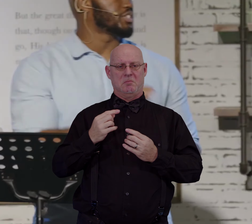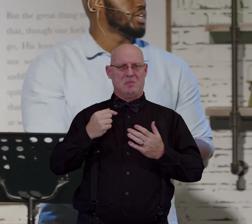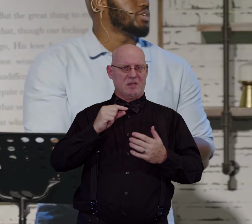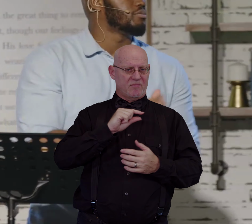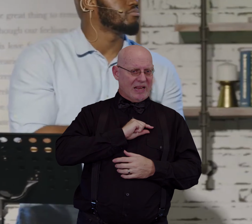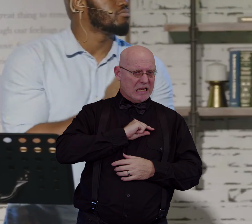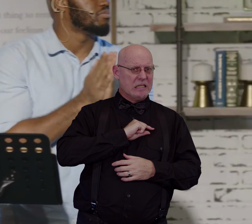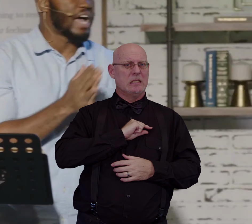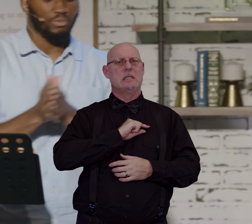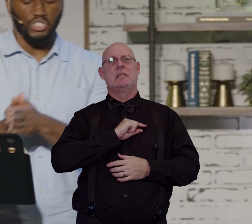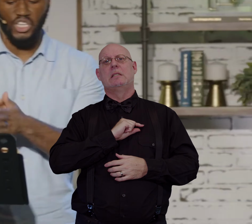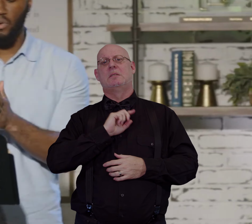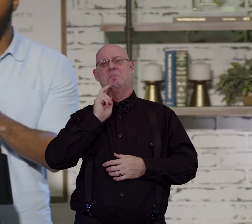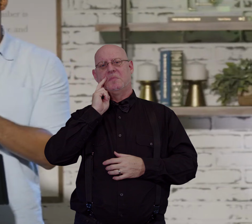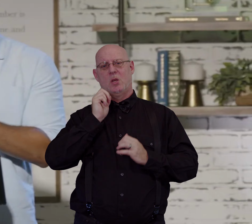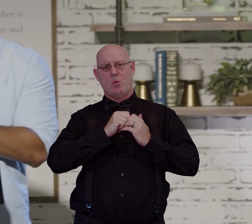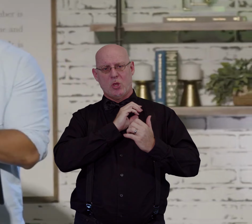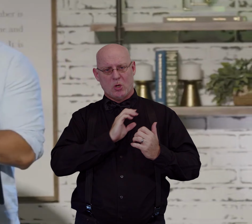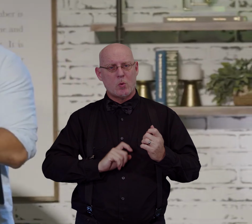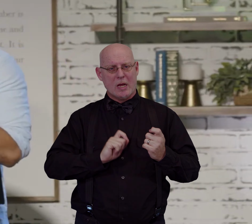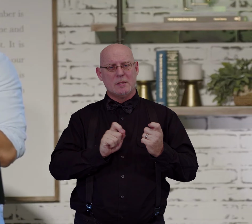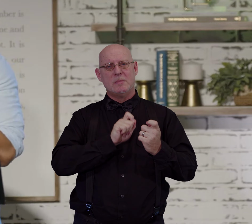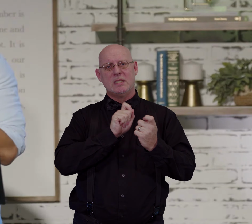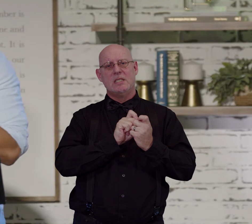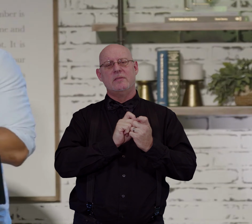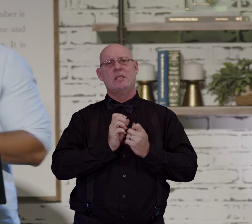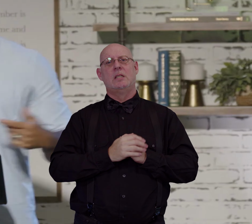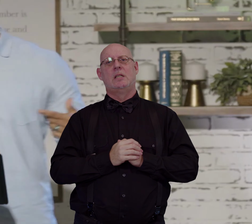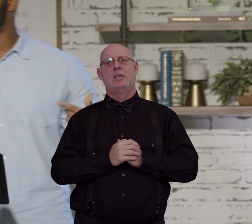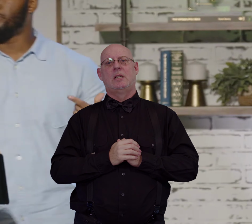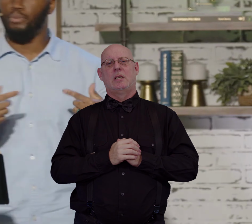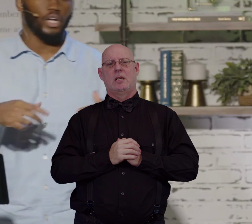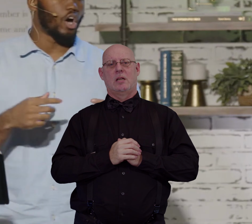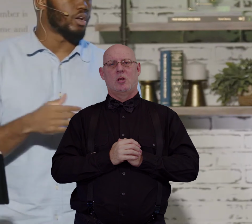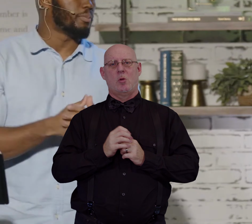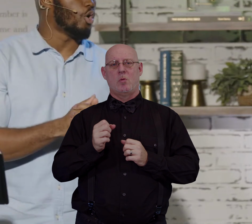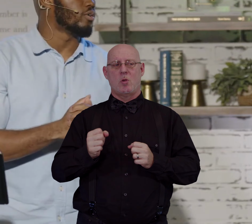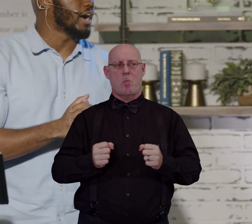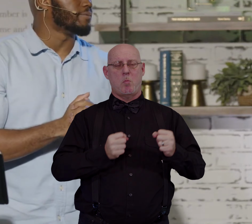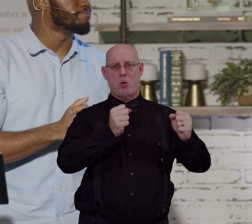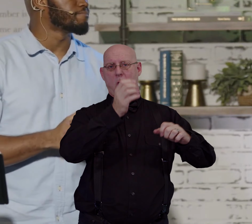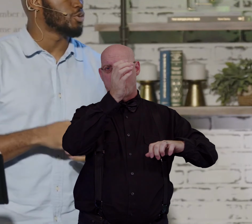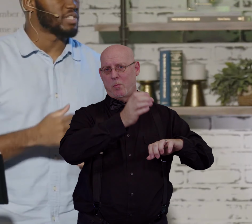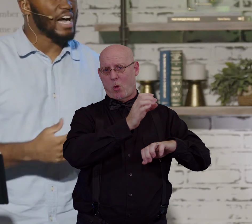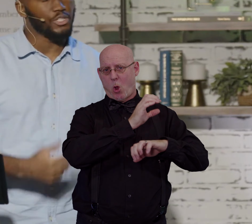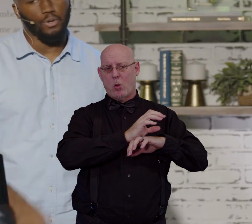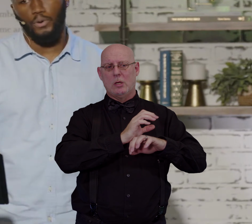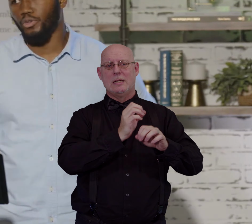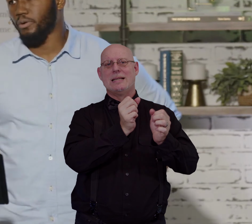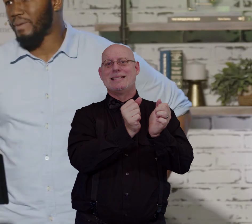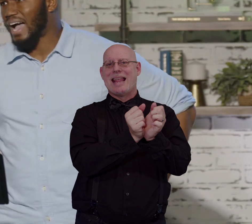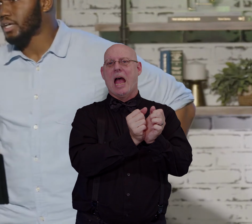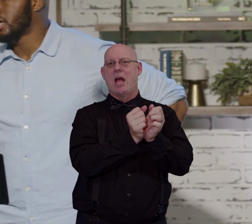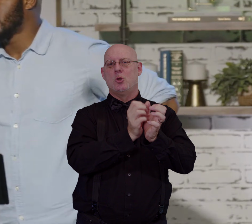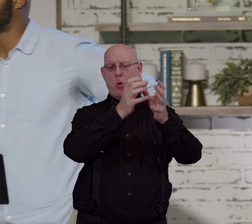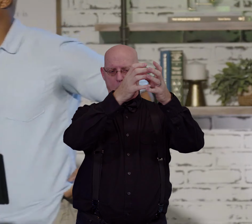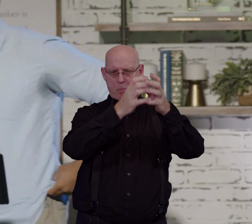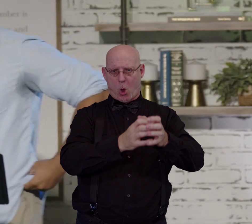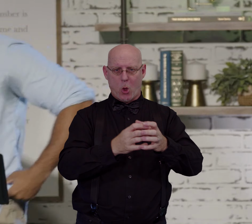been convicted, and as we see with Christ in particular, you were put on a pole, right? So you were tied to a pole, your